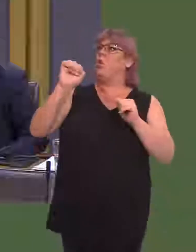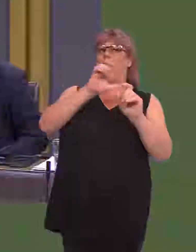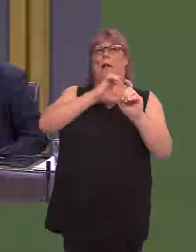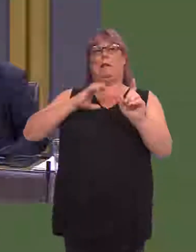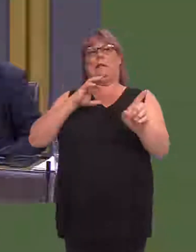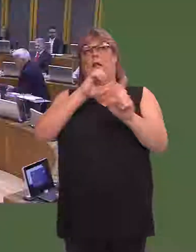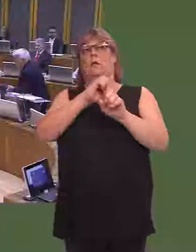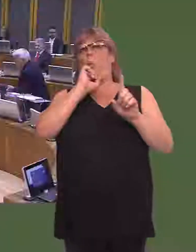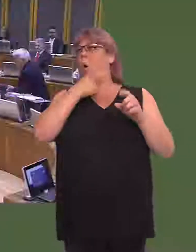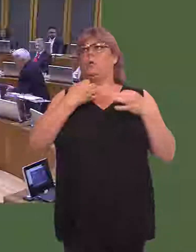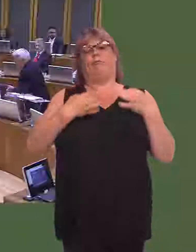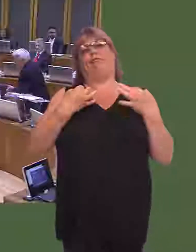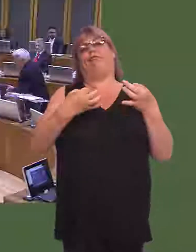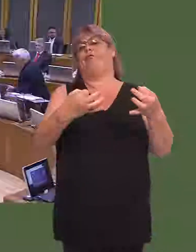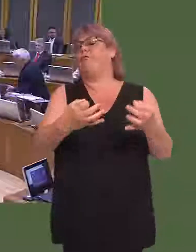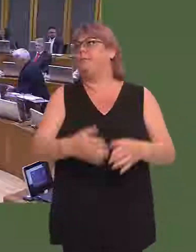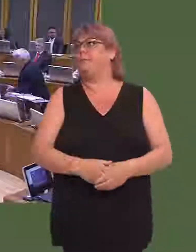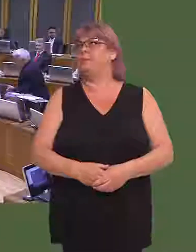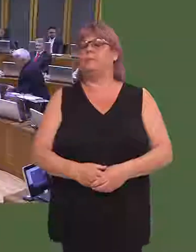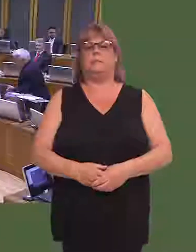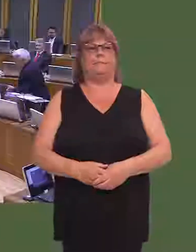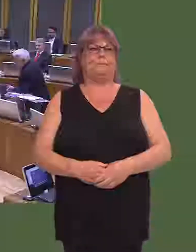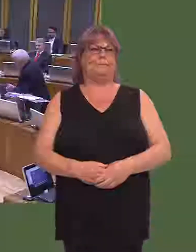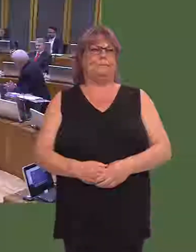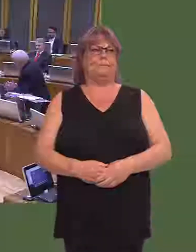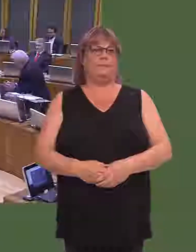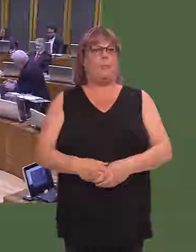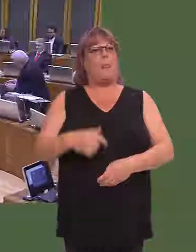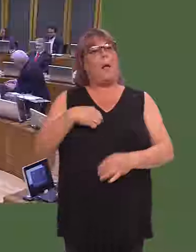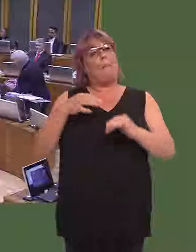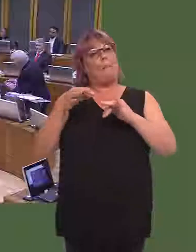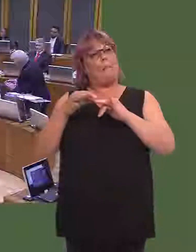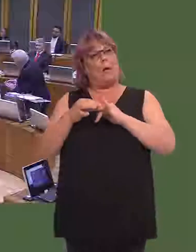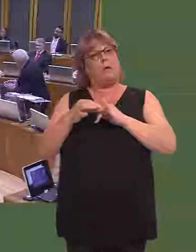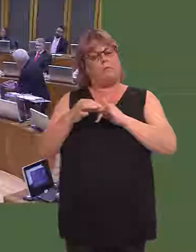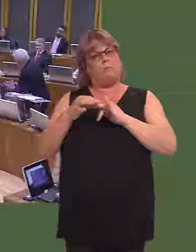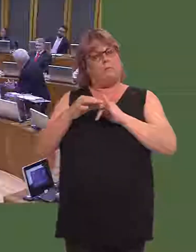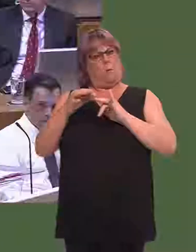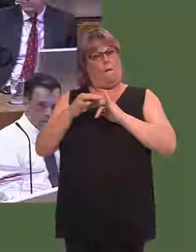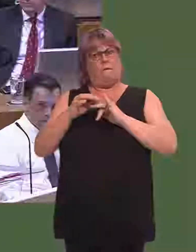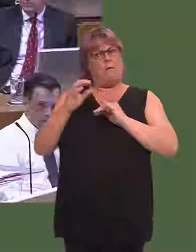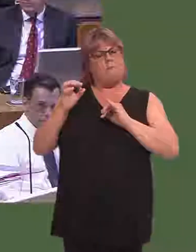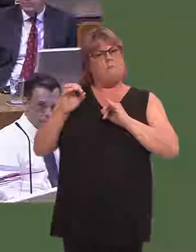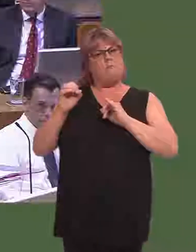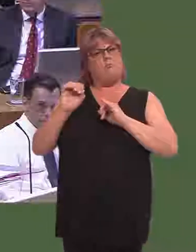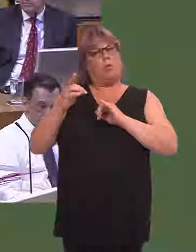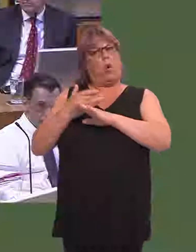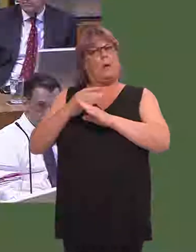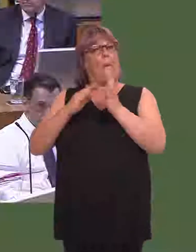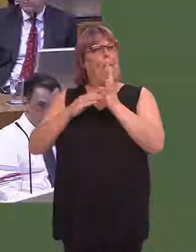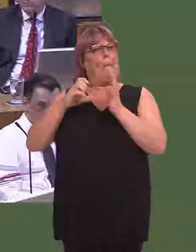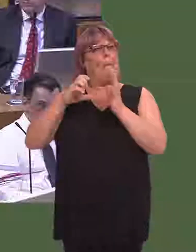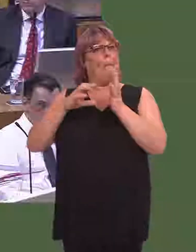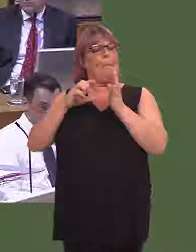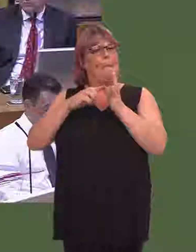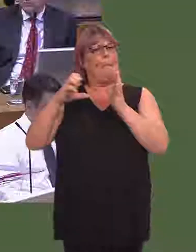cancer diagnosis is not left too late? Well, I mean, as somebody who is married to somebody who works for Macmillan, I'm